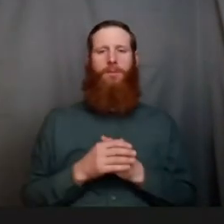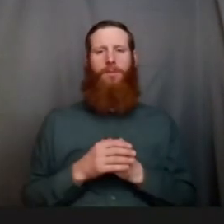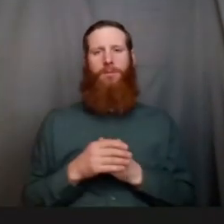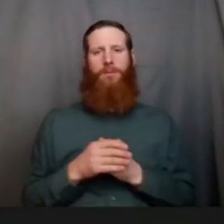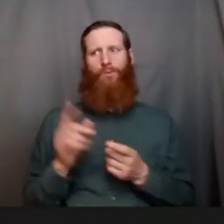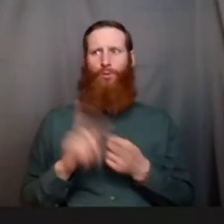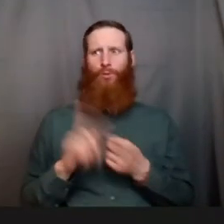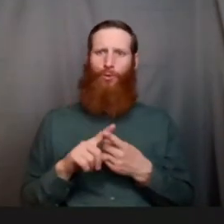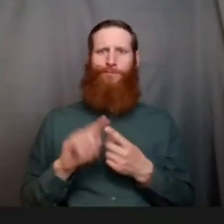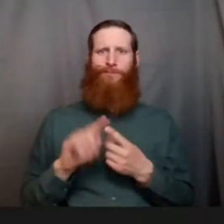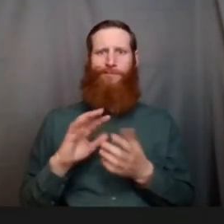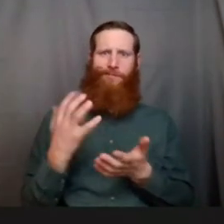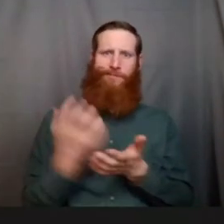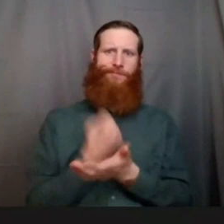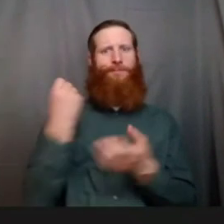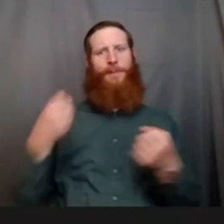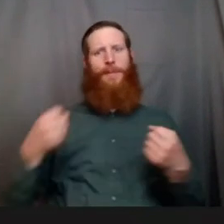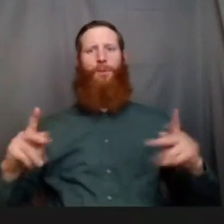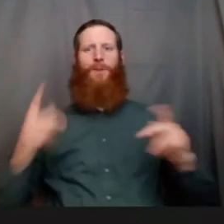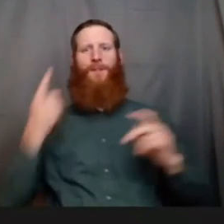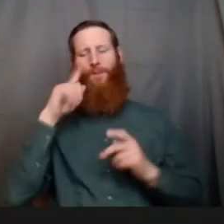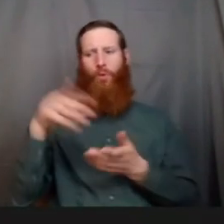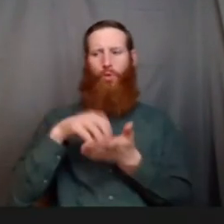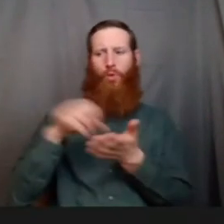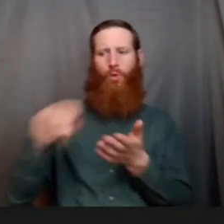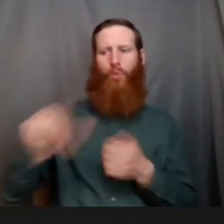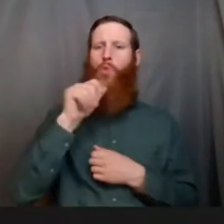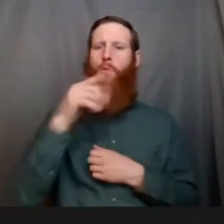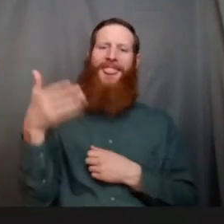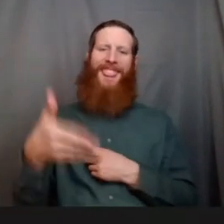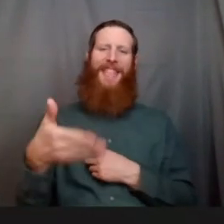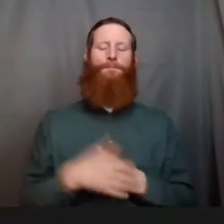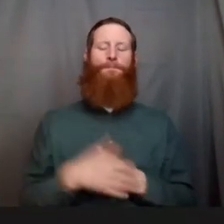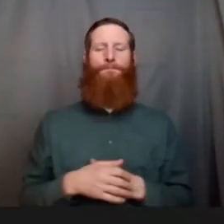maximize the opportunities for our students that are participating in DLI.